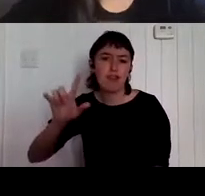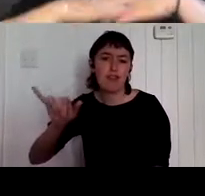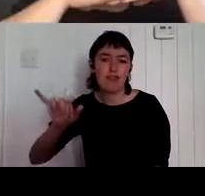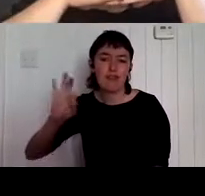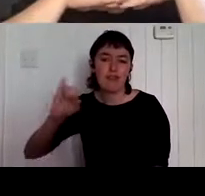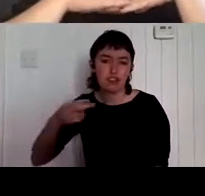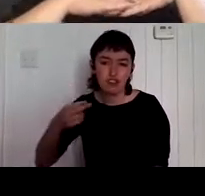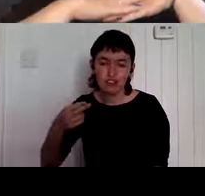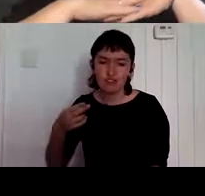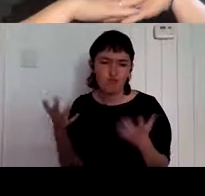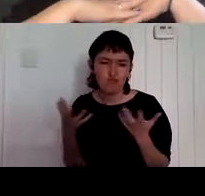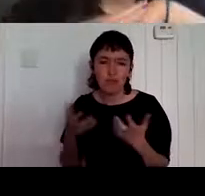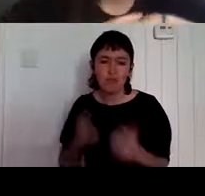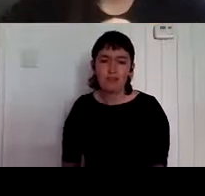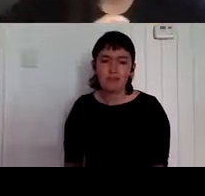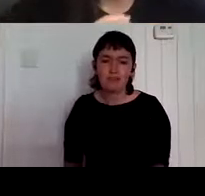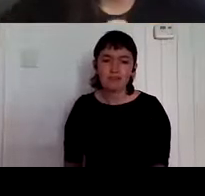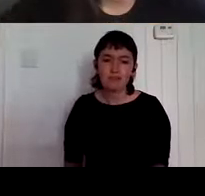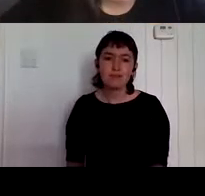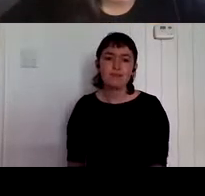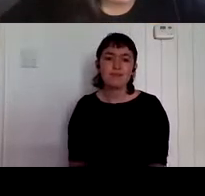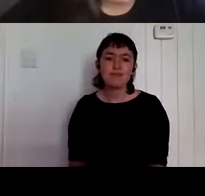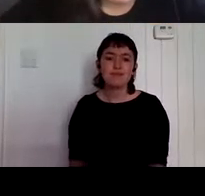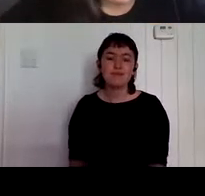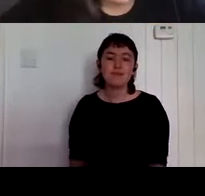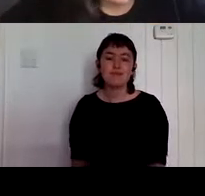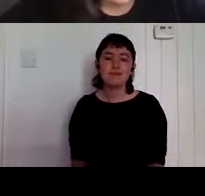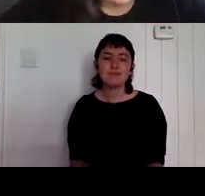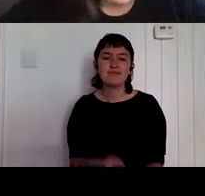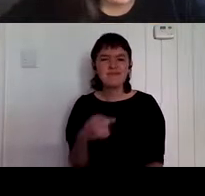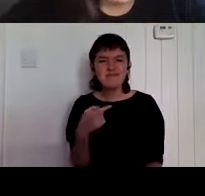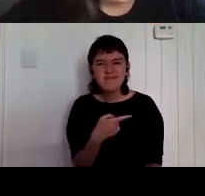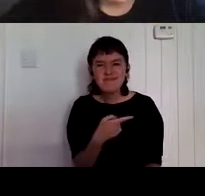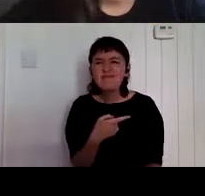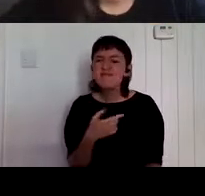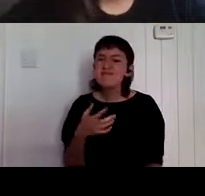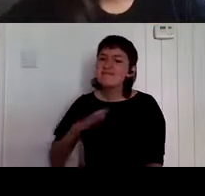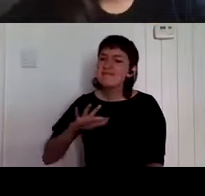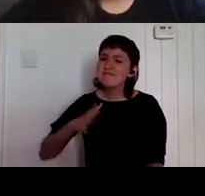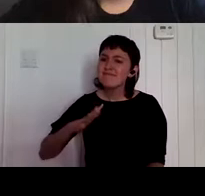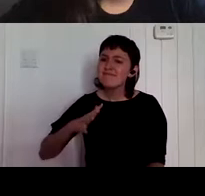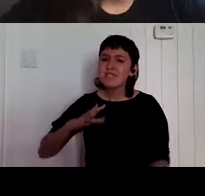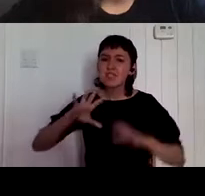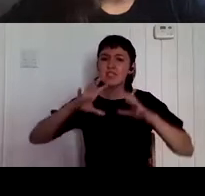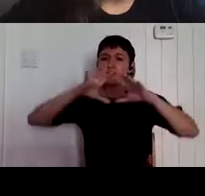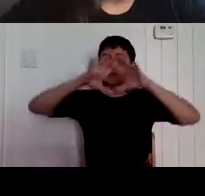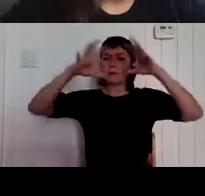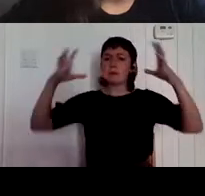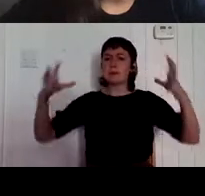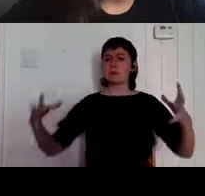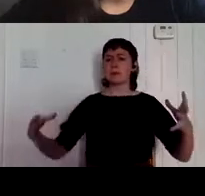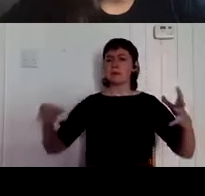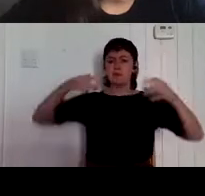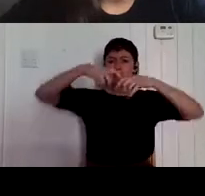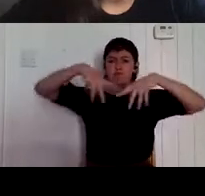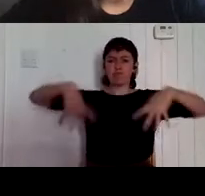is a jellyfish? Because it's kind of a catch-all term. So, here is the life cycle of some